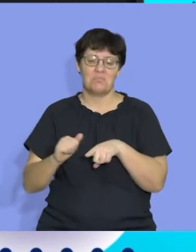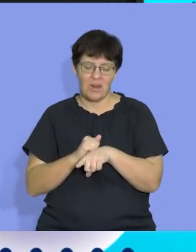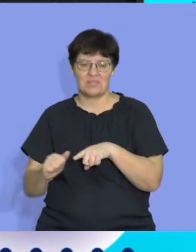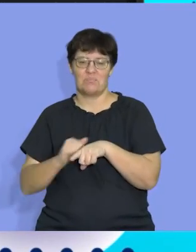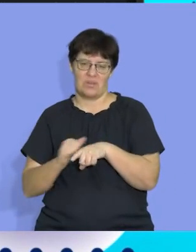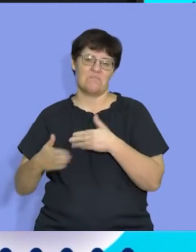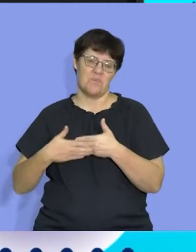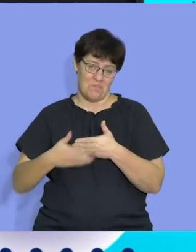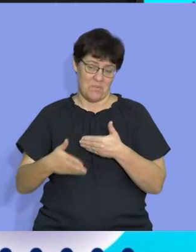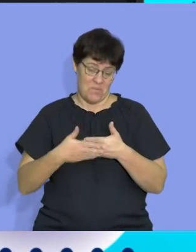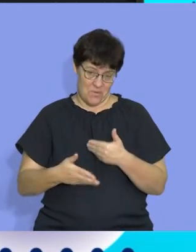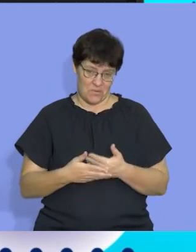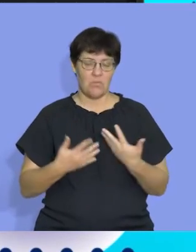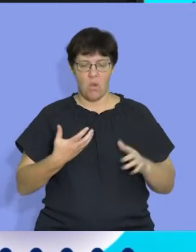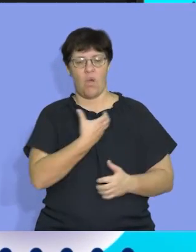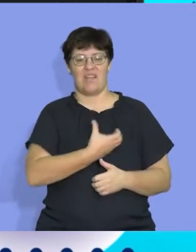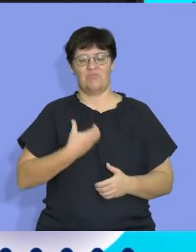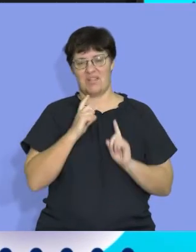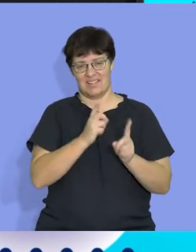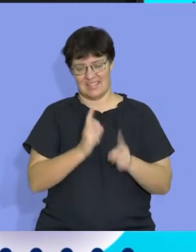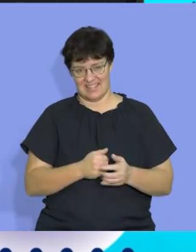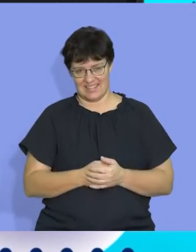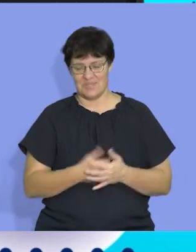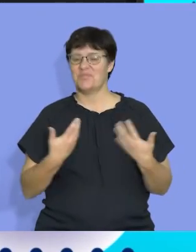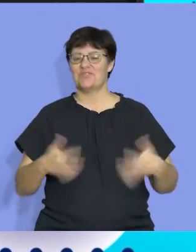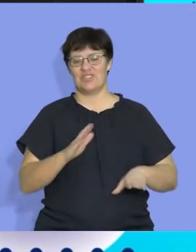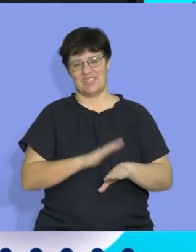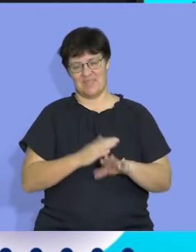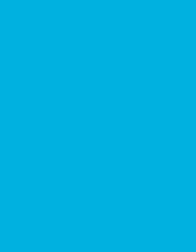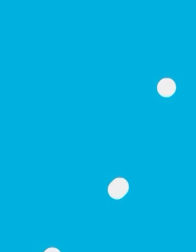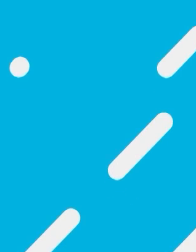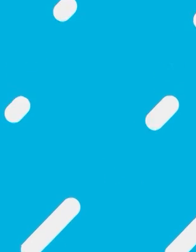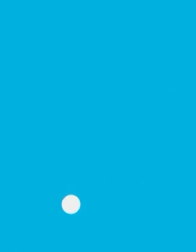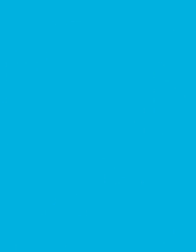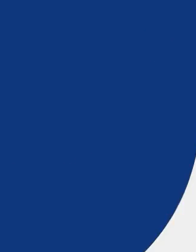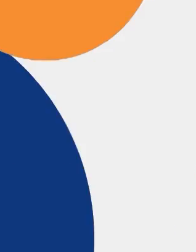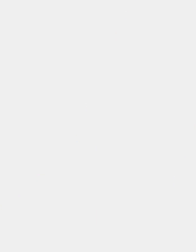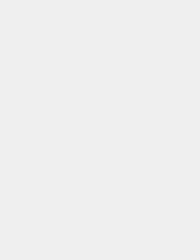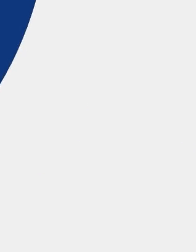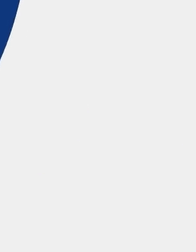that you become more comfortable. That's the time we had for today. Goodbye.